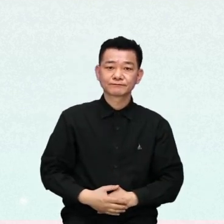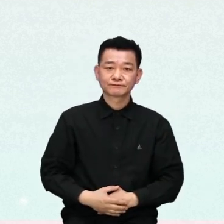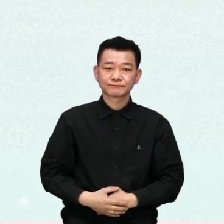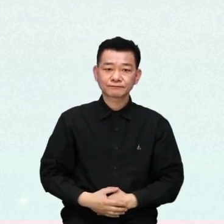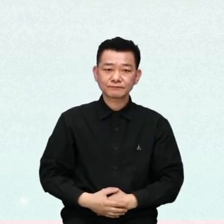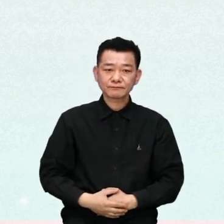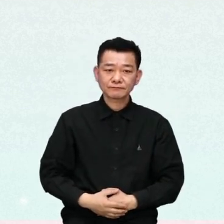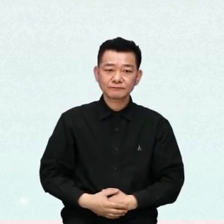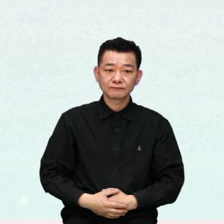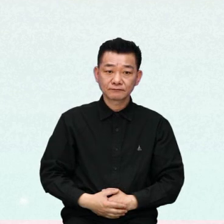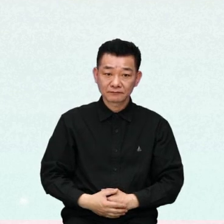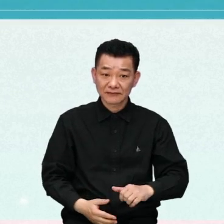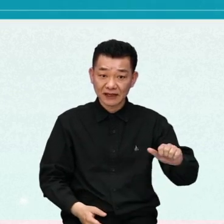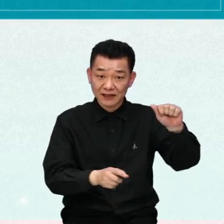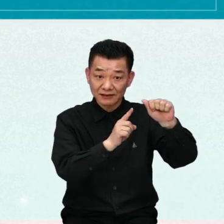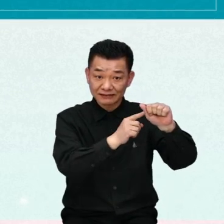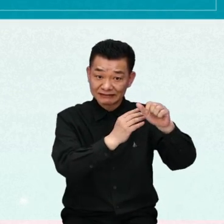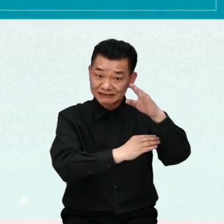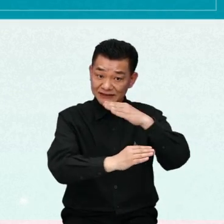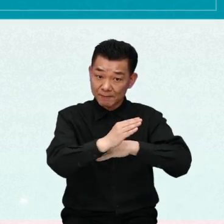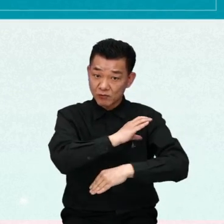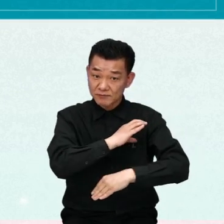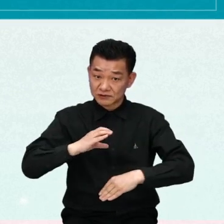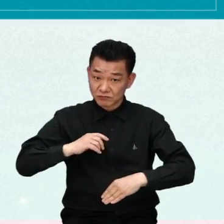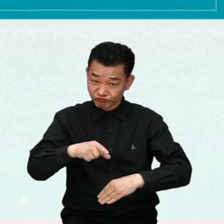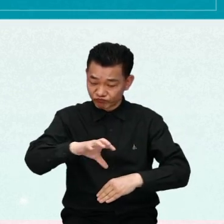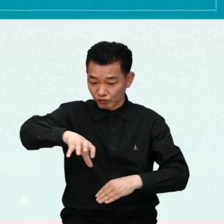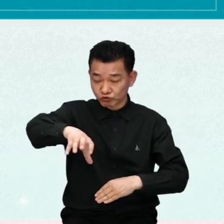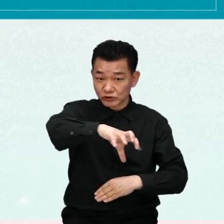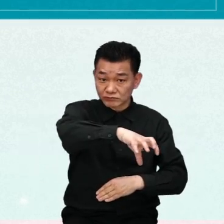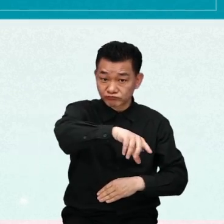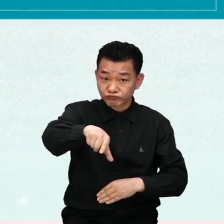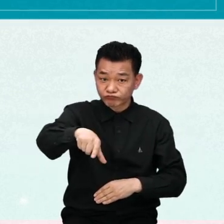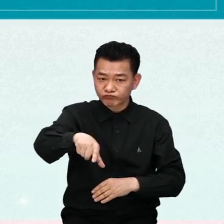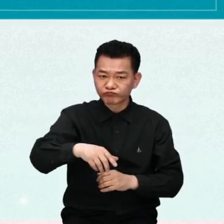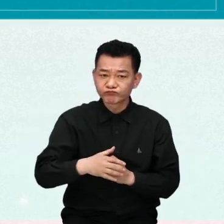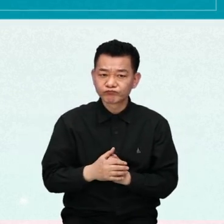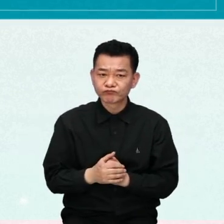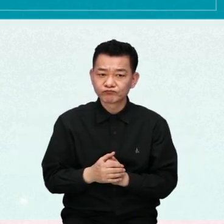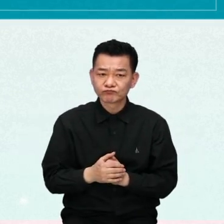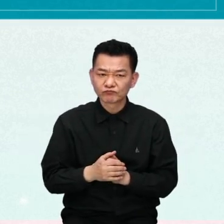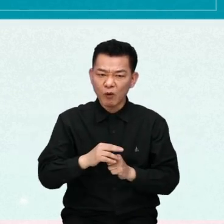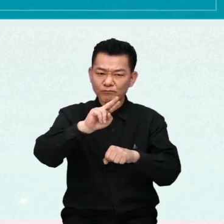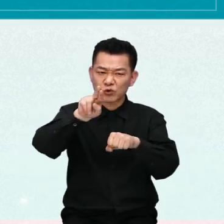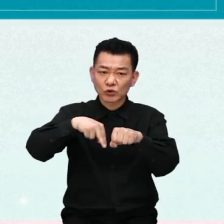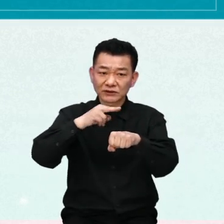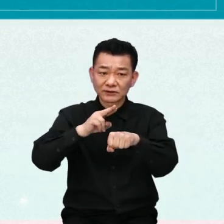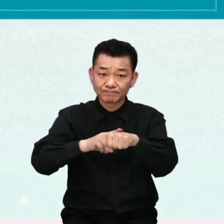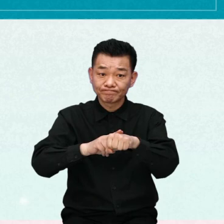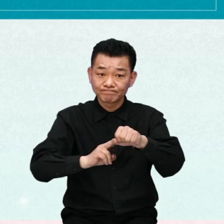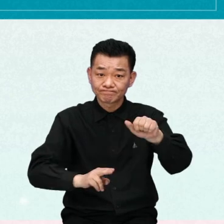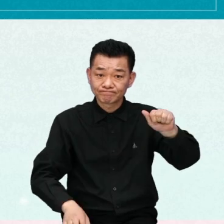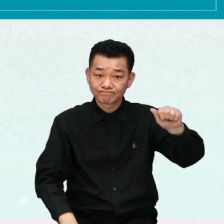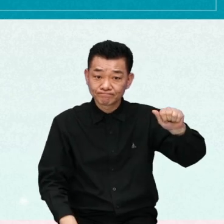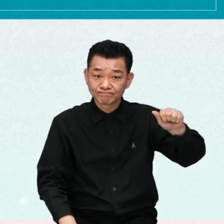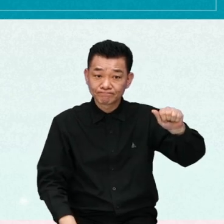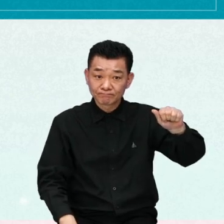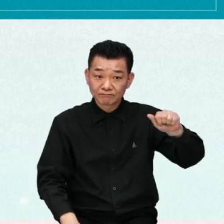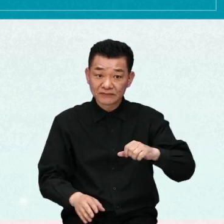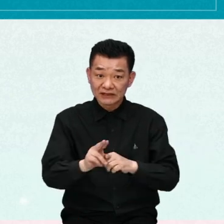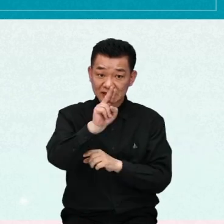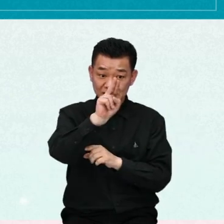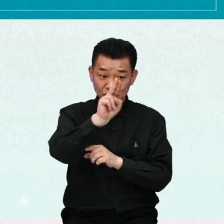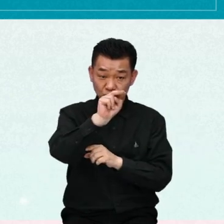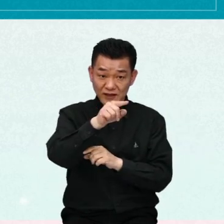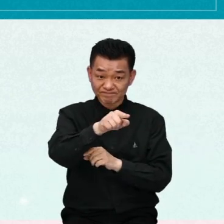with Disabilities? A. The UN Committee on the Rights of Persons with Disabilities cooperates with states parties